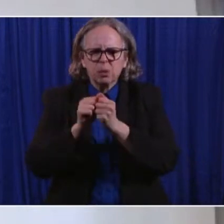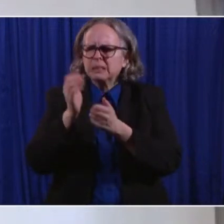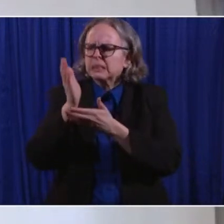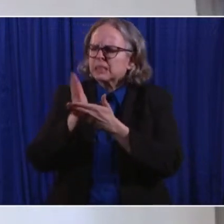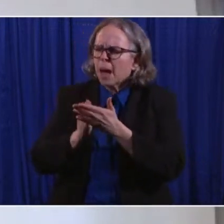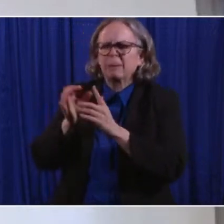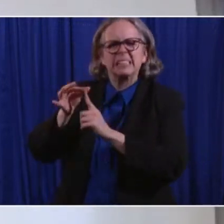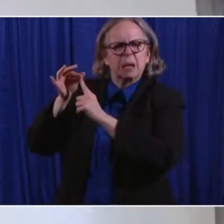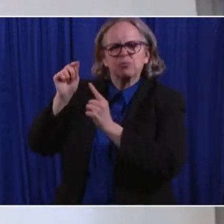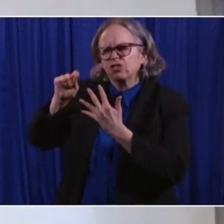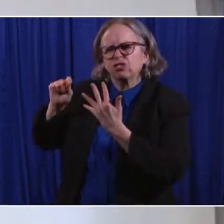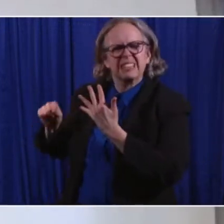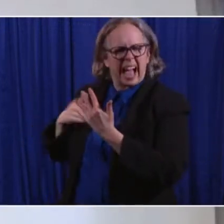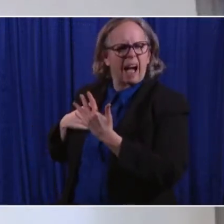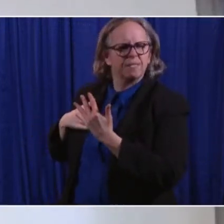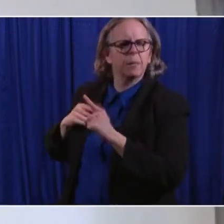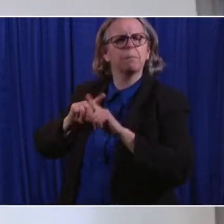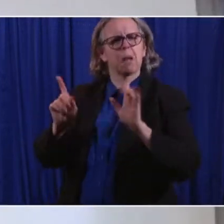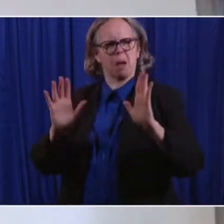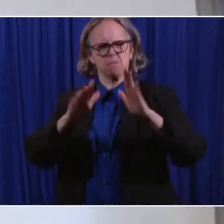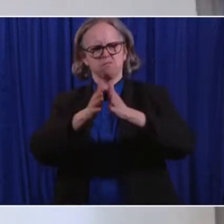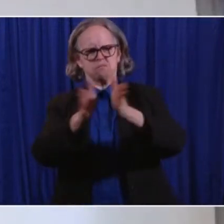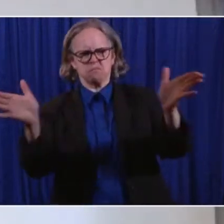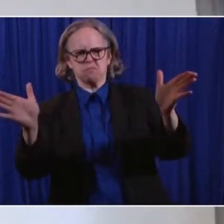limited. So I want to walk through those.